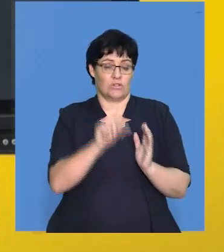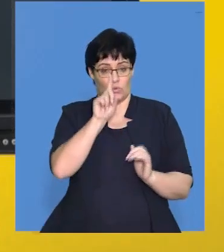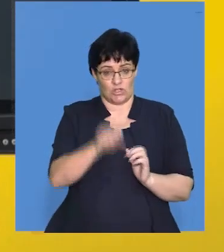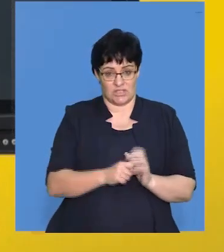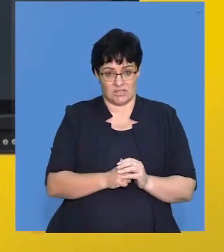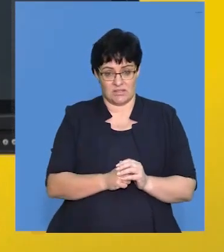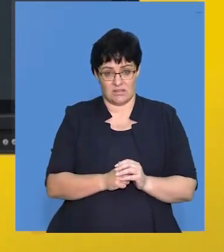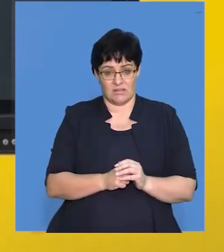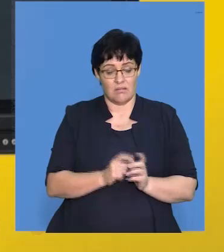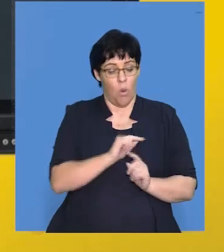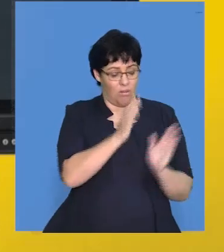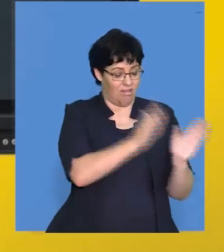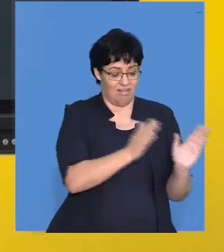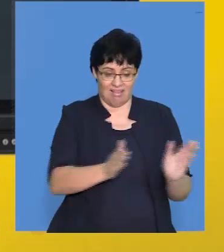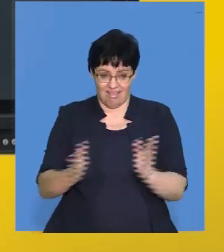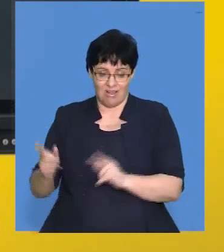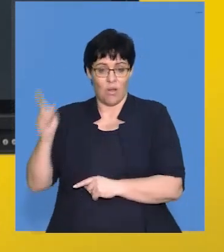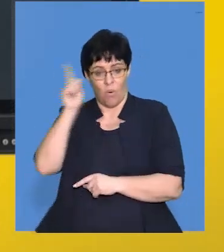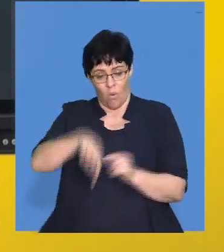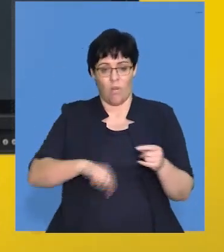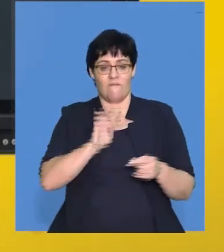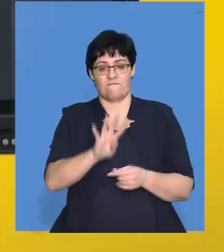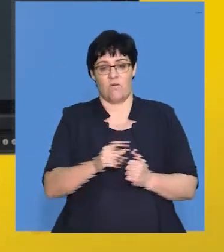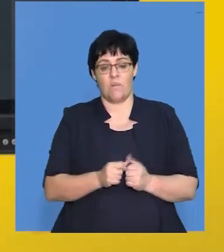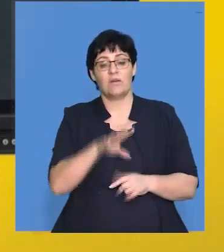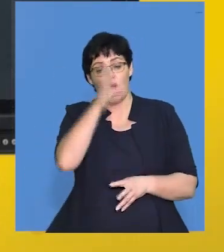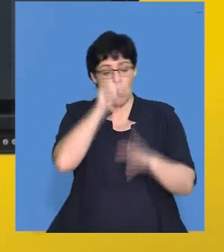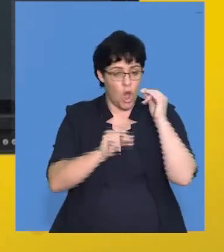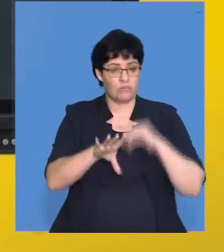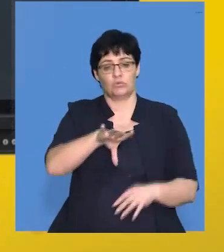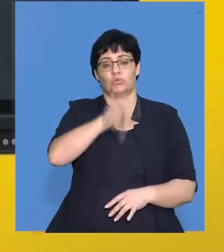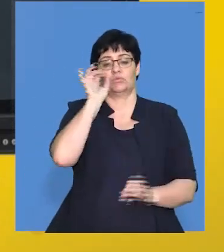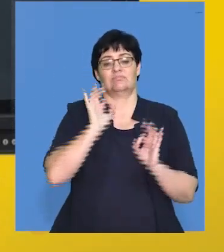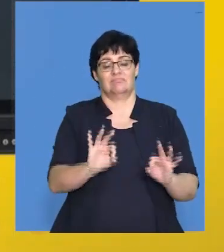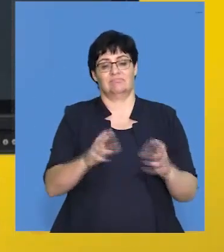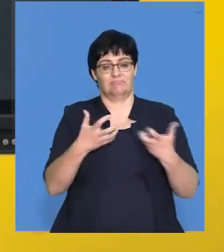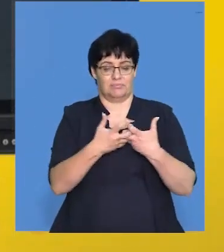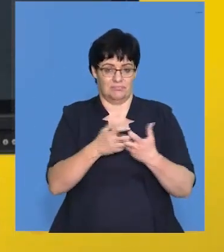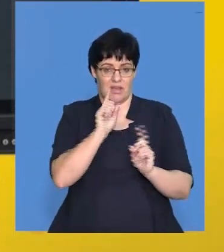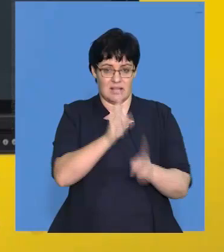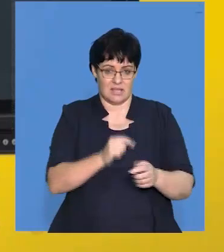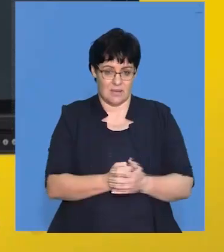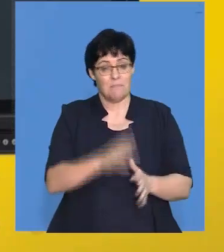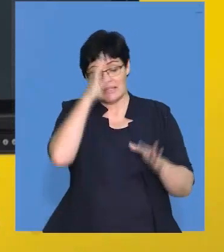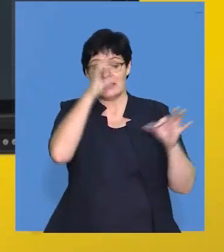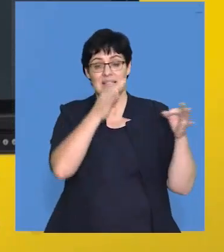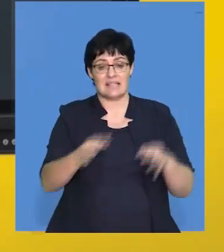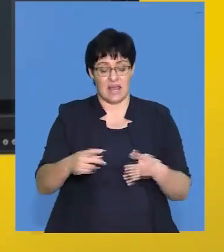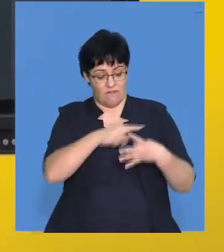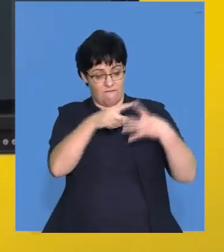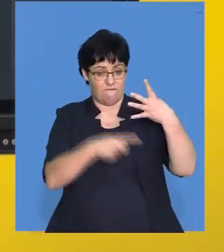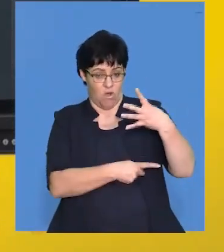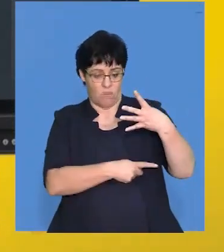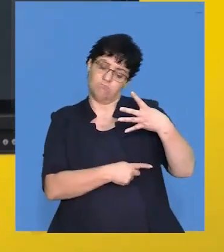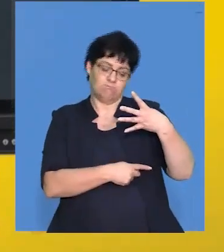that all the genres are going to have. Learn to choose the correct answer, by deciding which of the 4 that